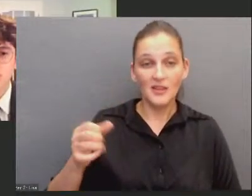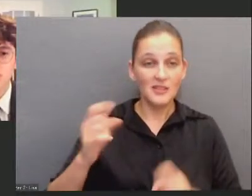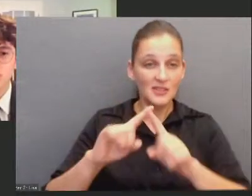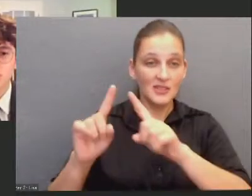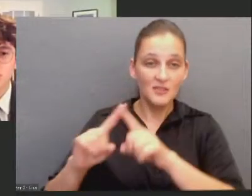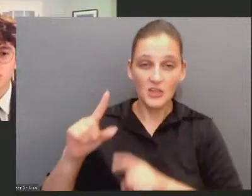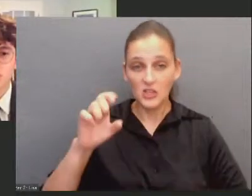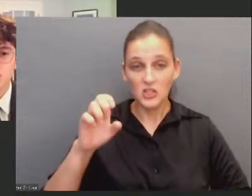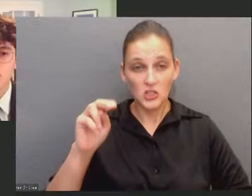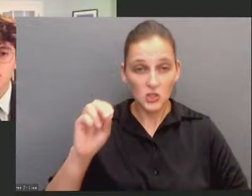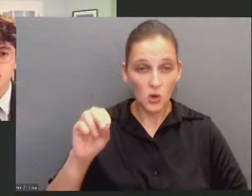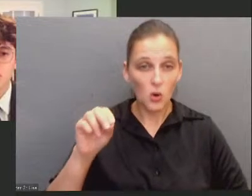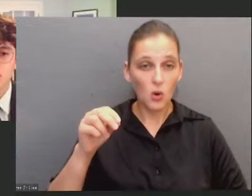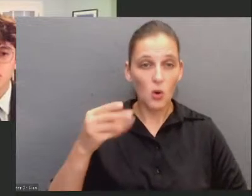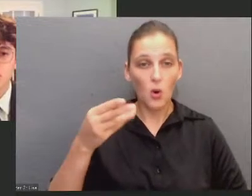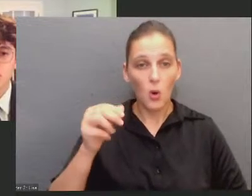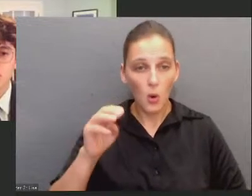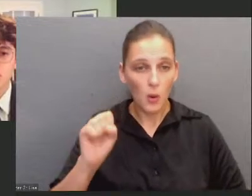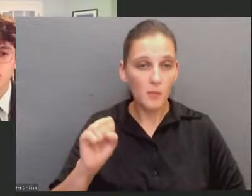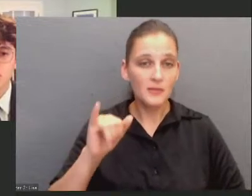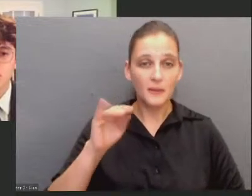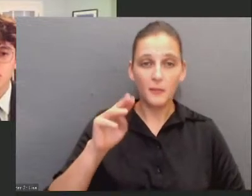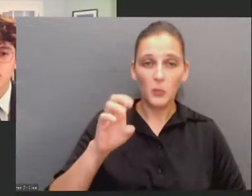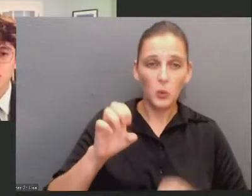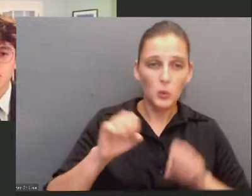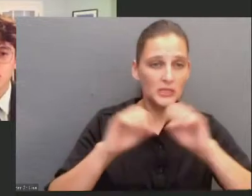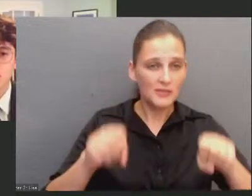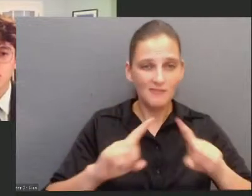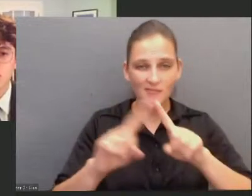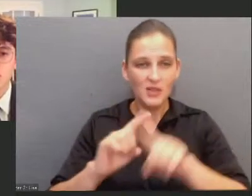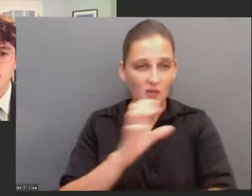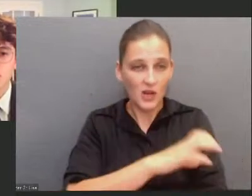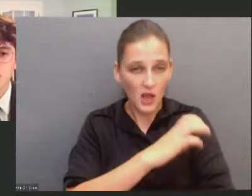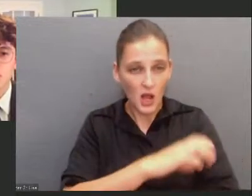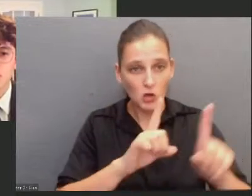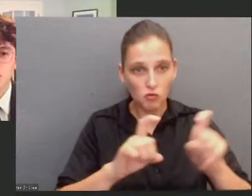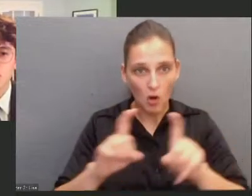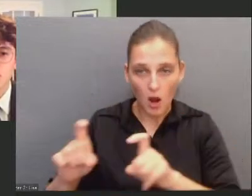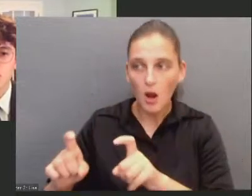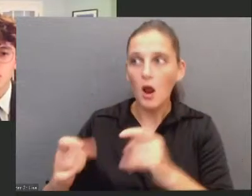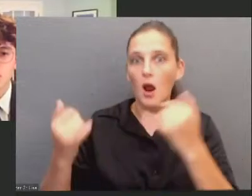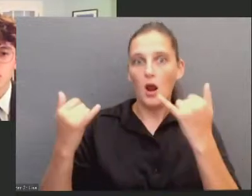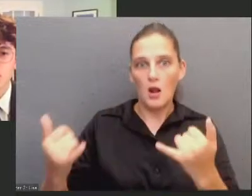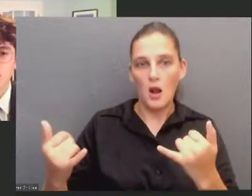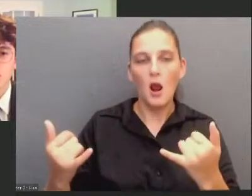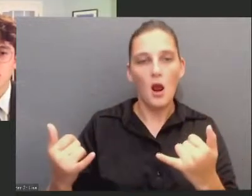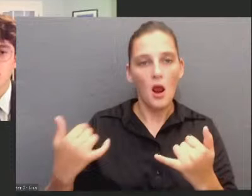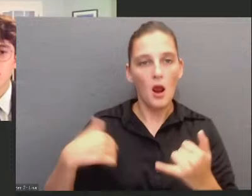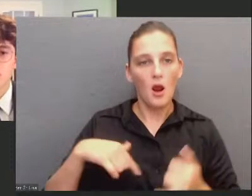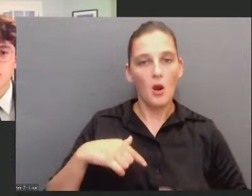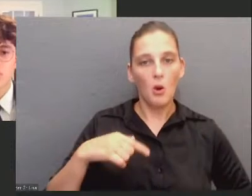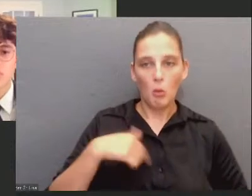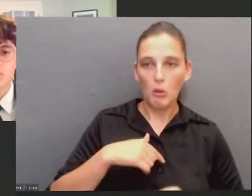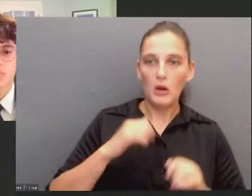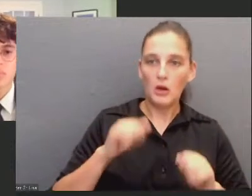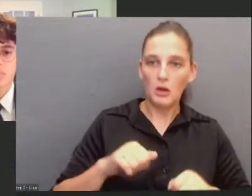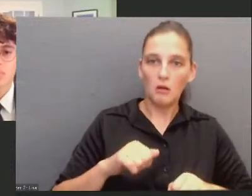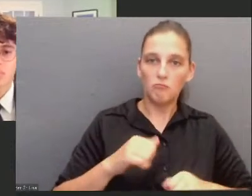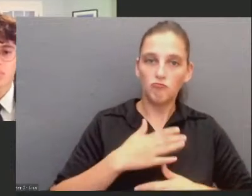immune system, clinical trials, all made it possible for us to enjoy these safe, effective vaccines that we're taking right